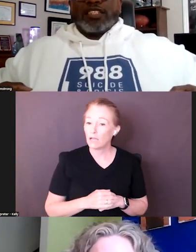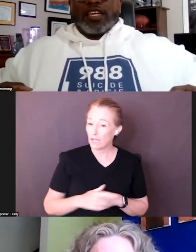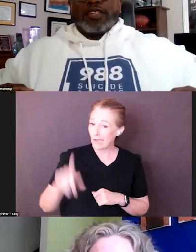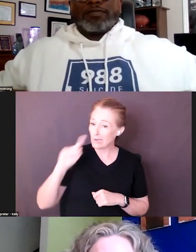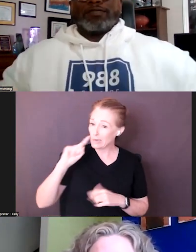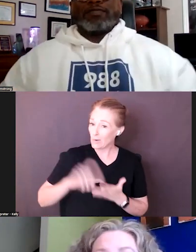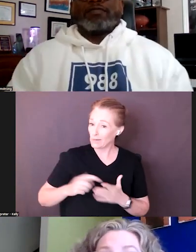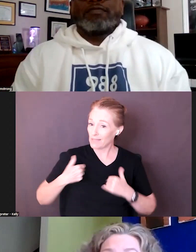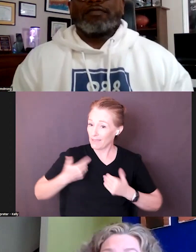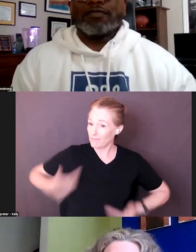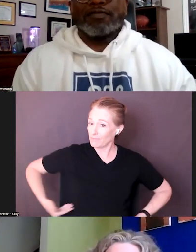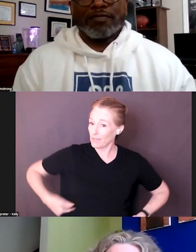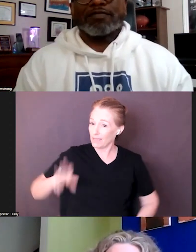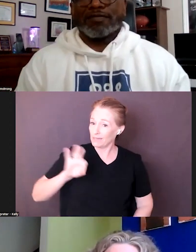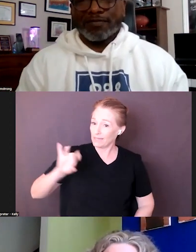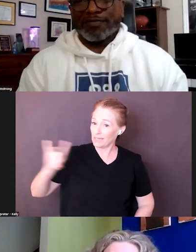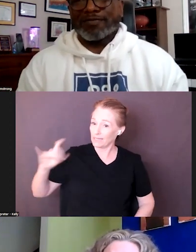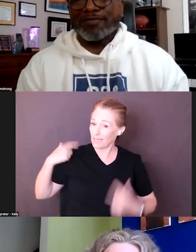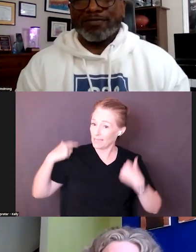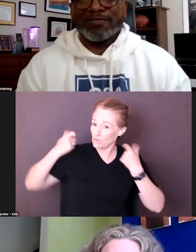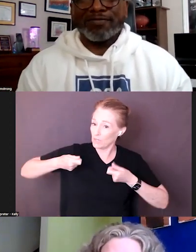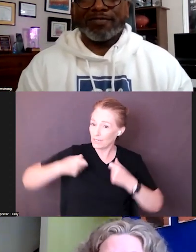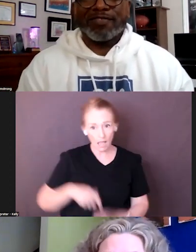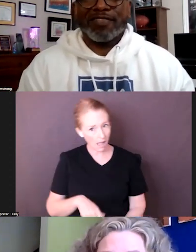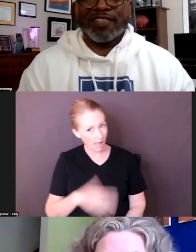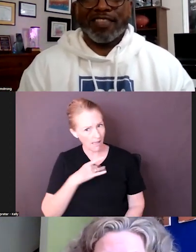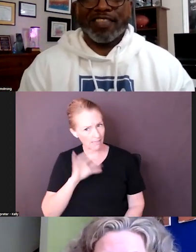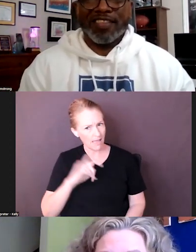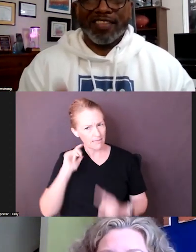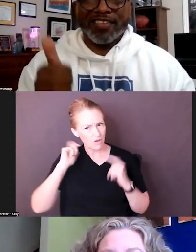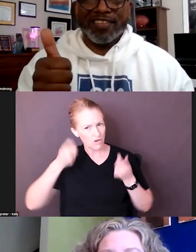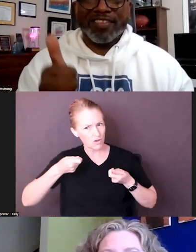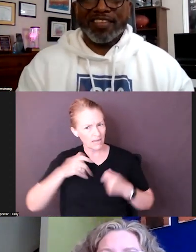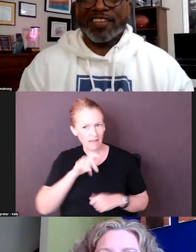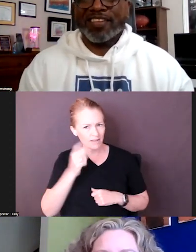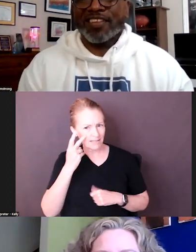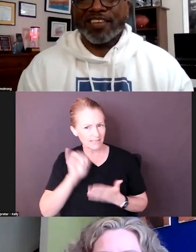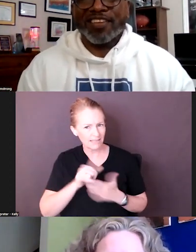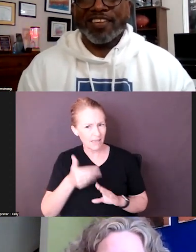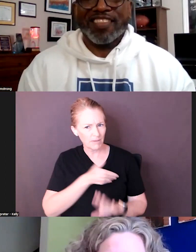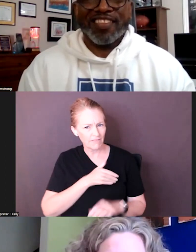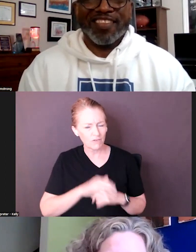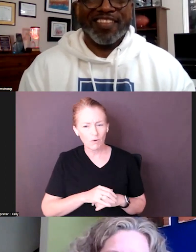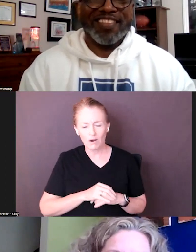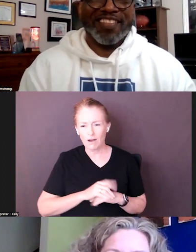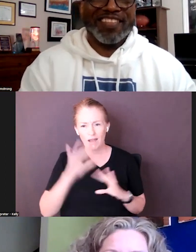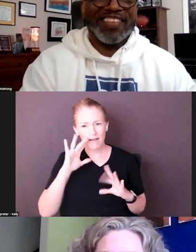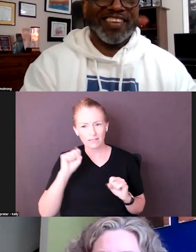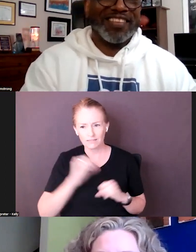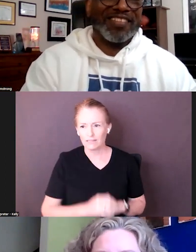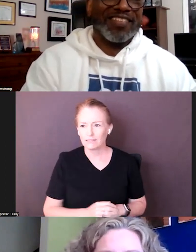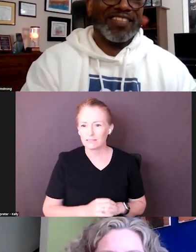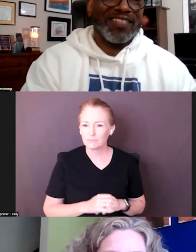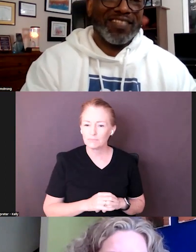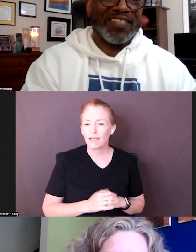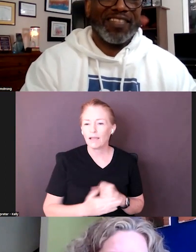hoodie today. I like the hoodie. I haven't seen the hoodie before, so it looks excellent. So